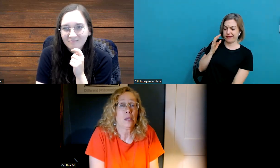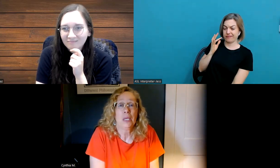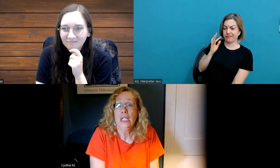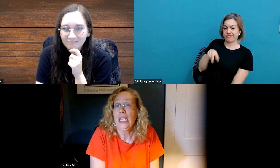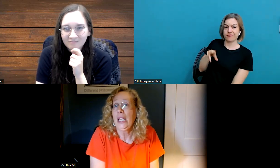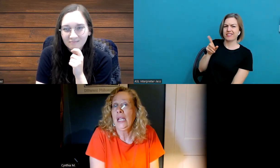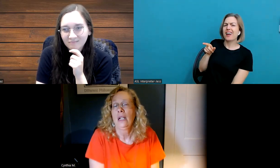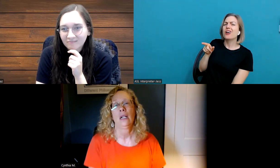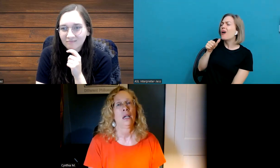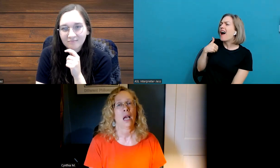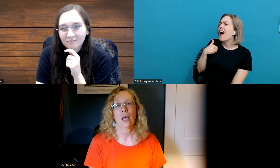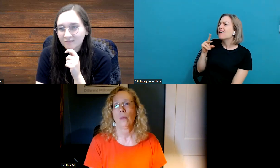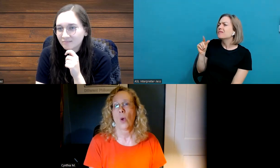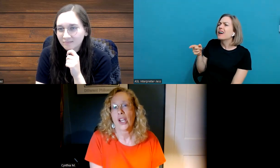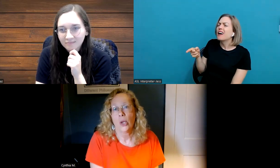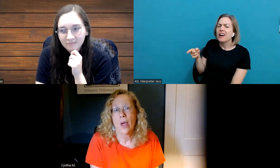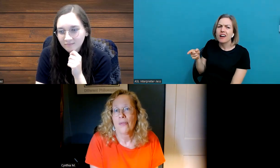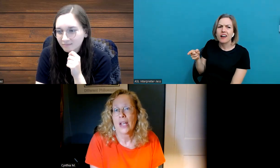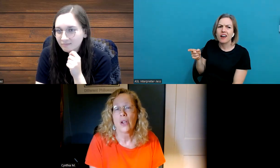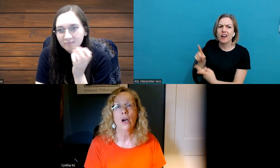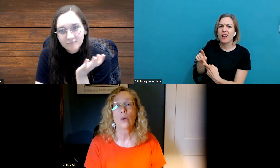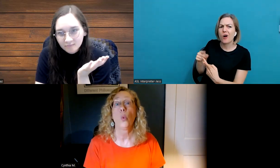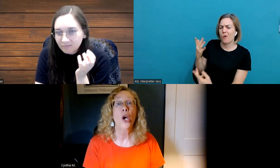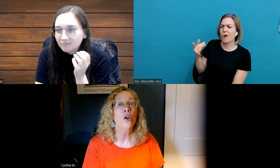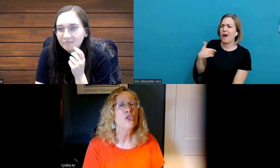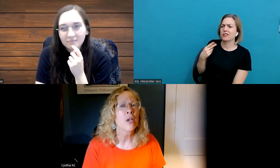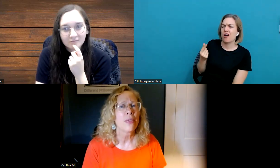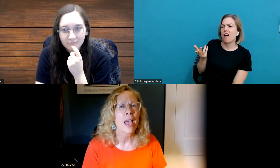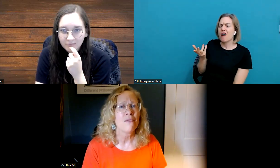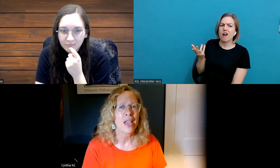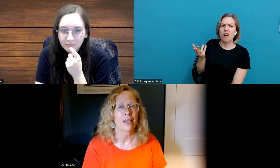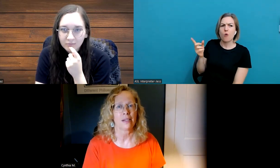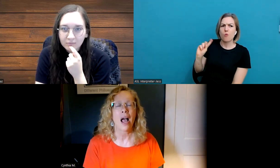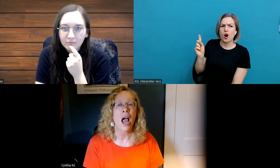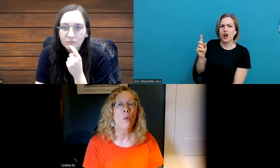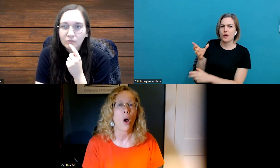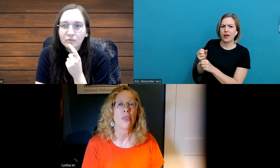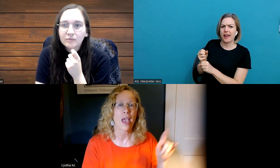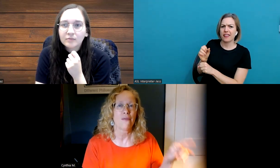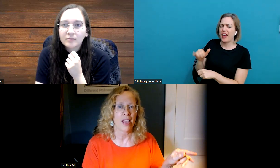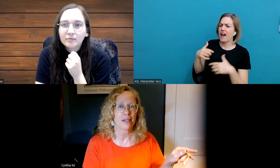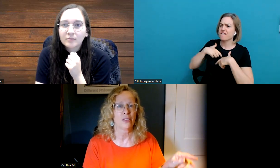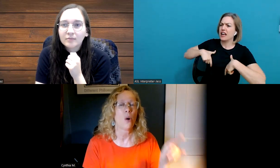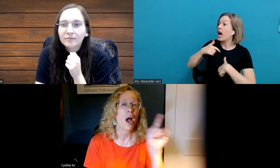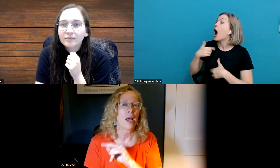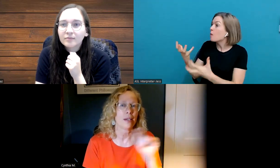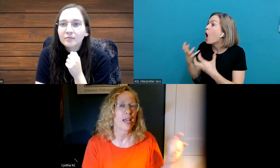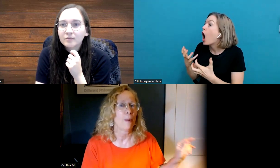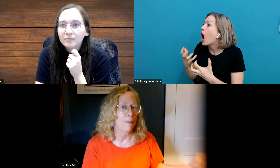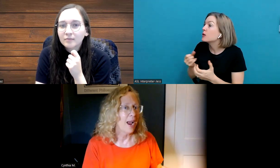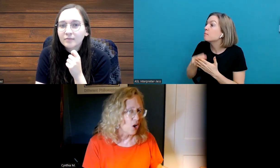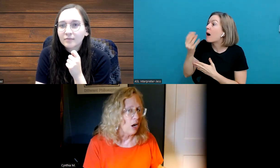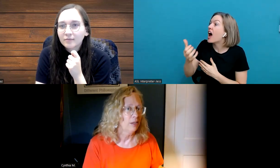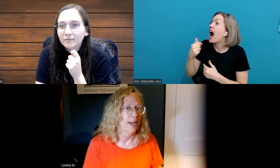have a disability. Why do you have that dog? Where did you get that vest? I want that vest so I can